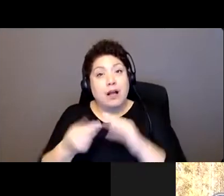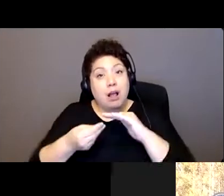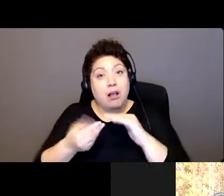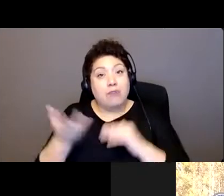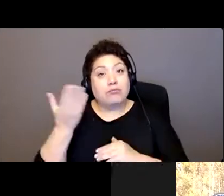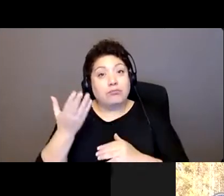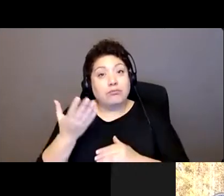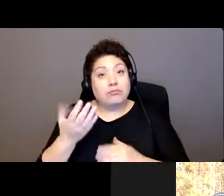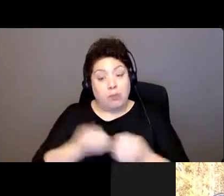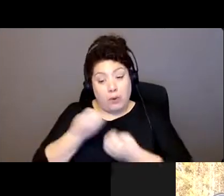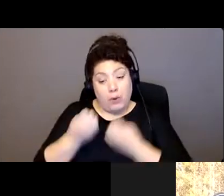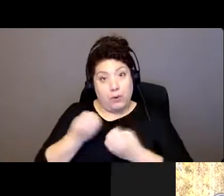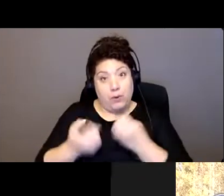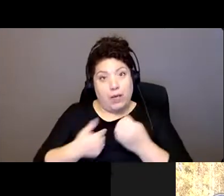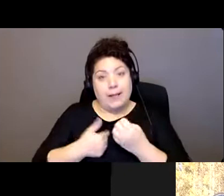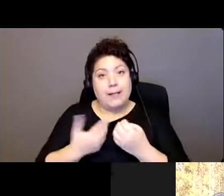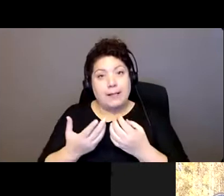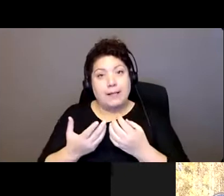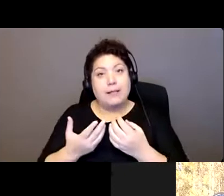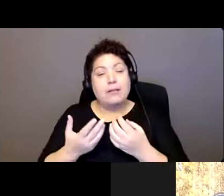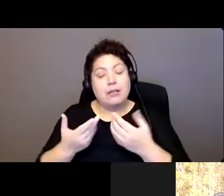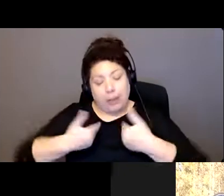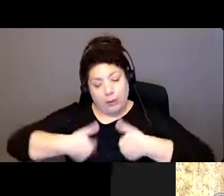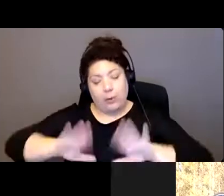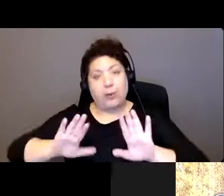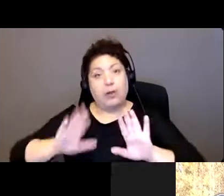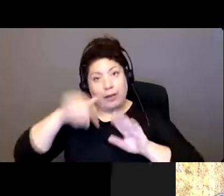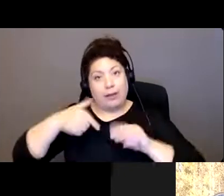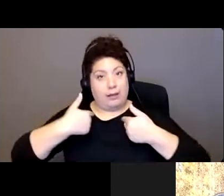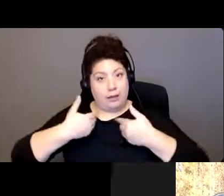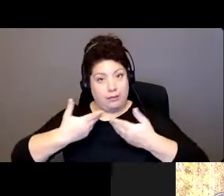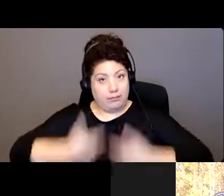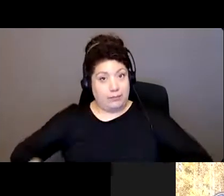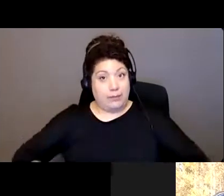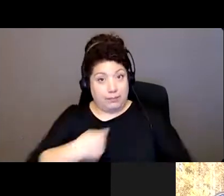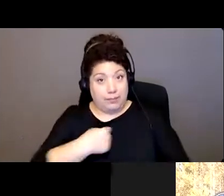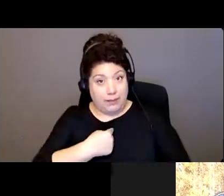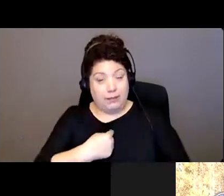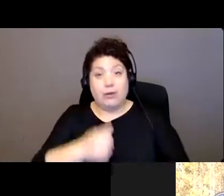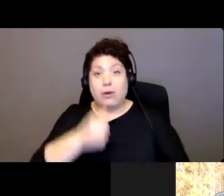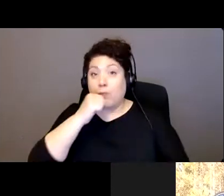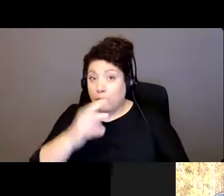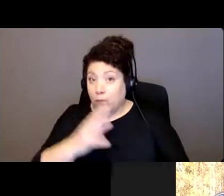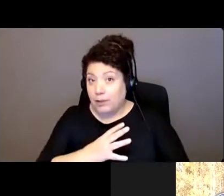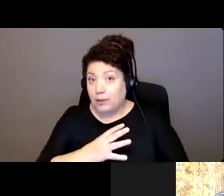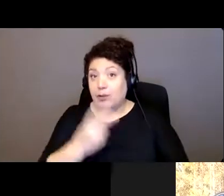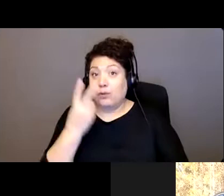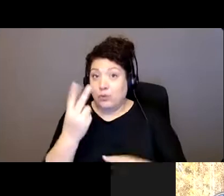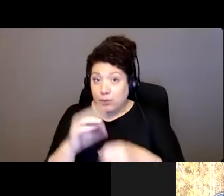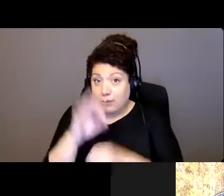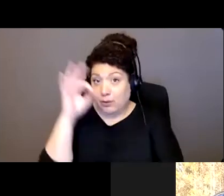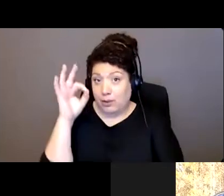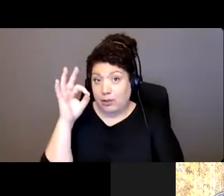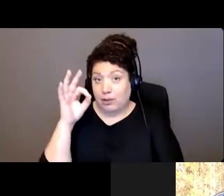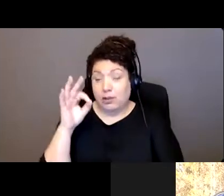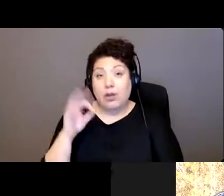me. I am a person. I am a woman. I am two-spirit. I am who